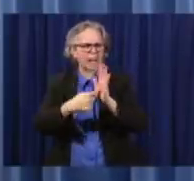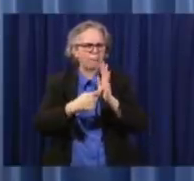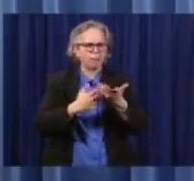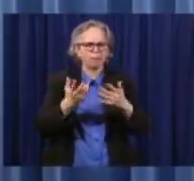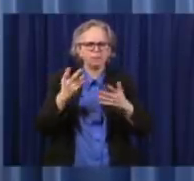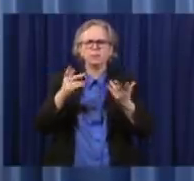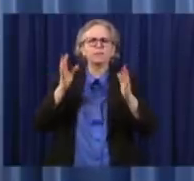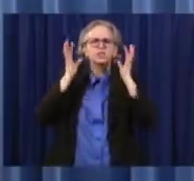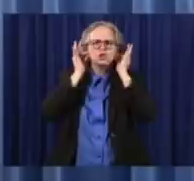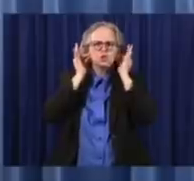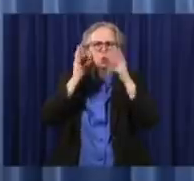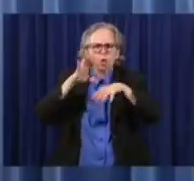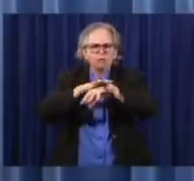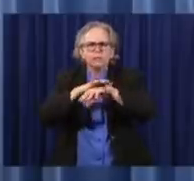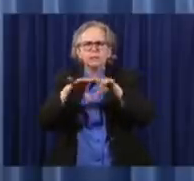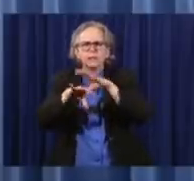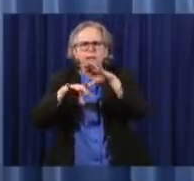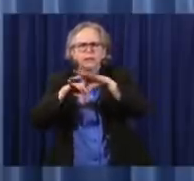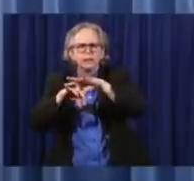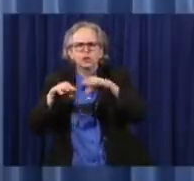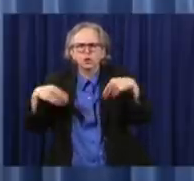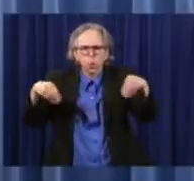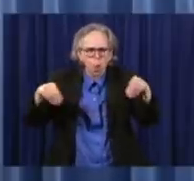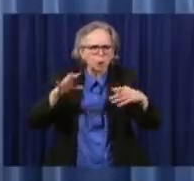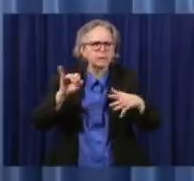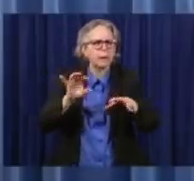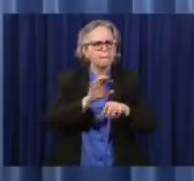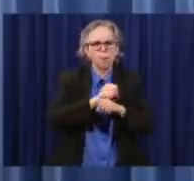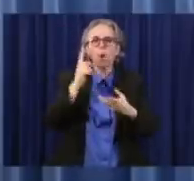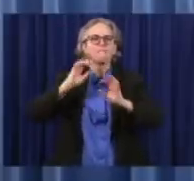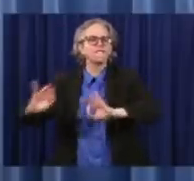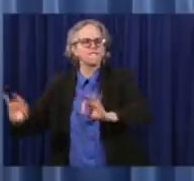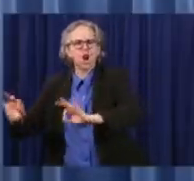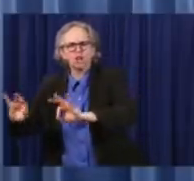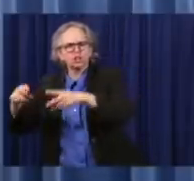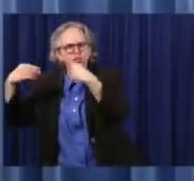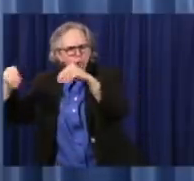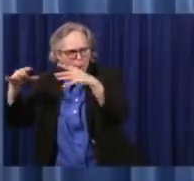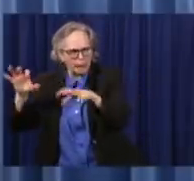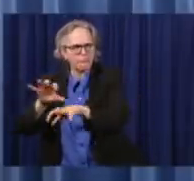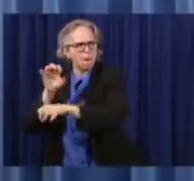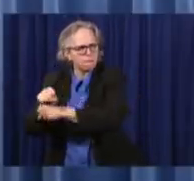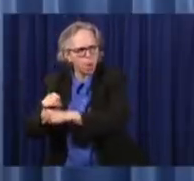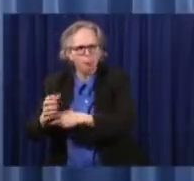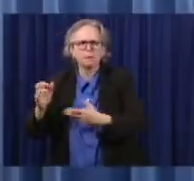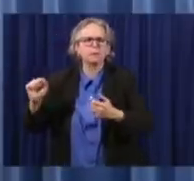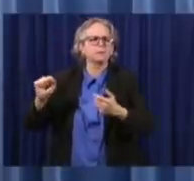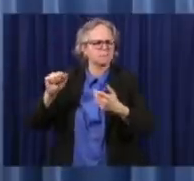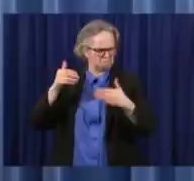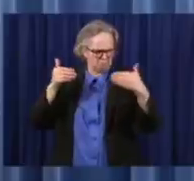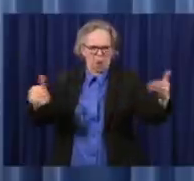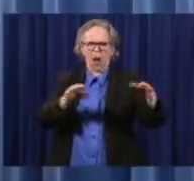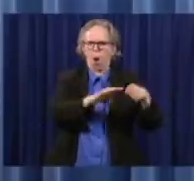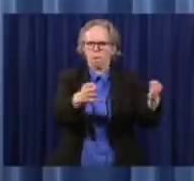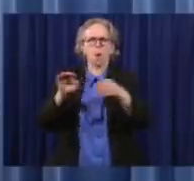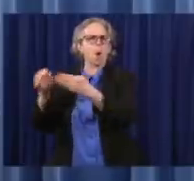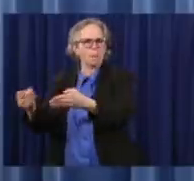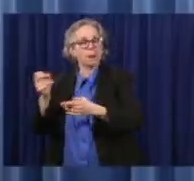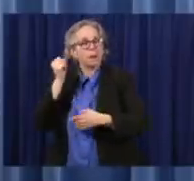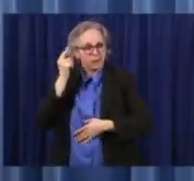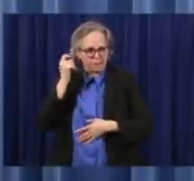something like that, where it would make sense to do a furniture store. They can do that, and they can do that by appointment right